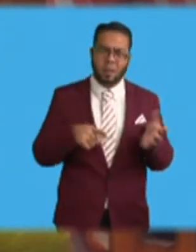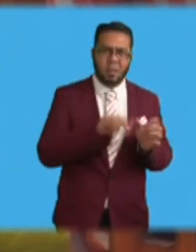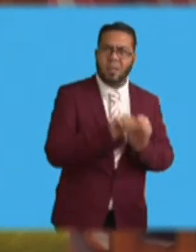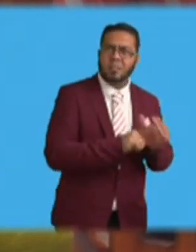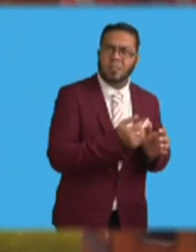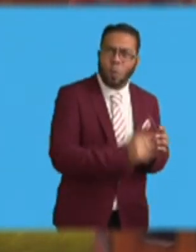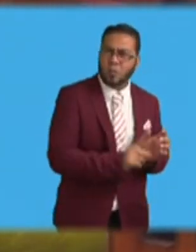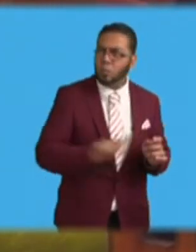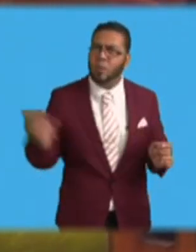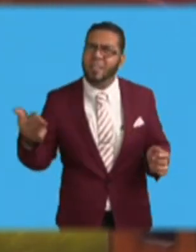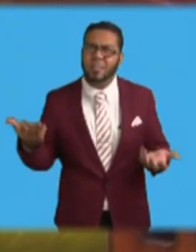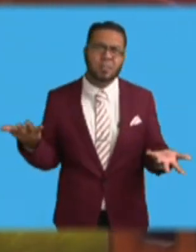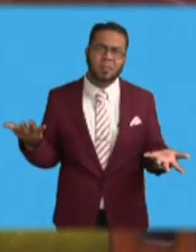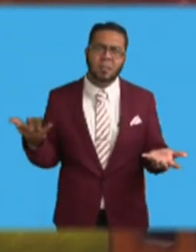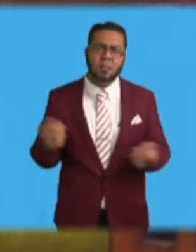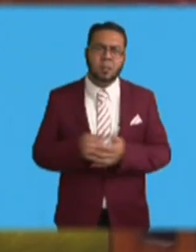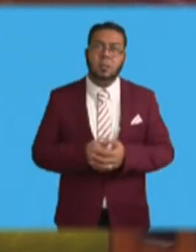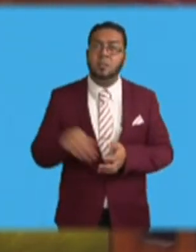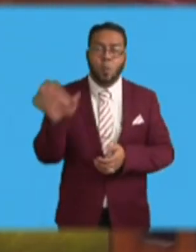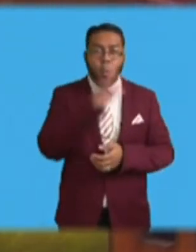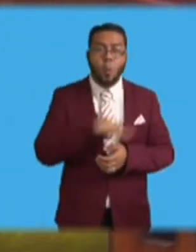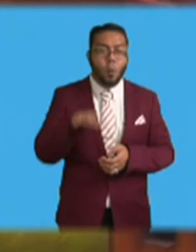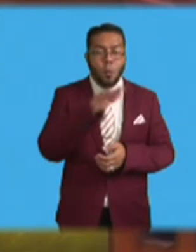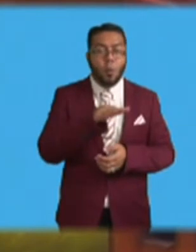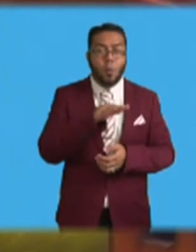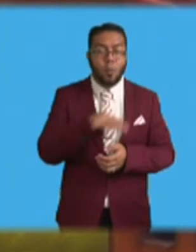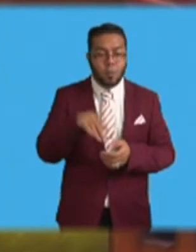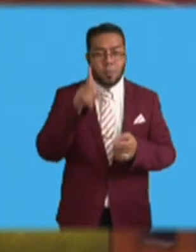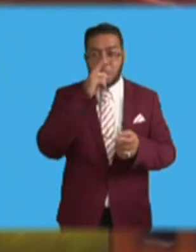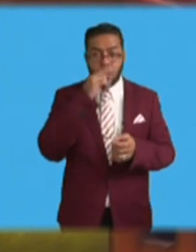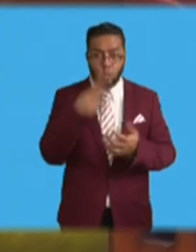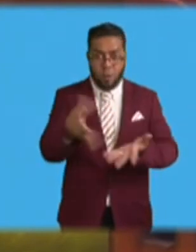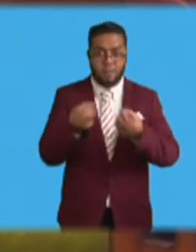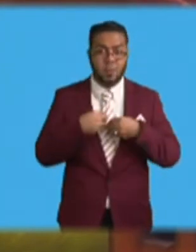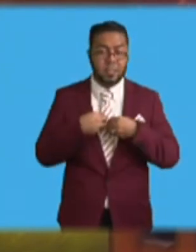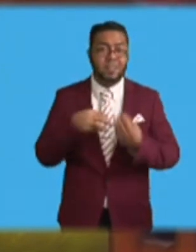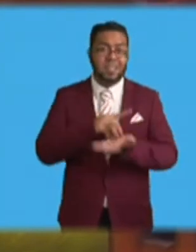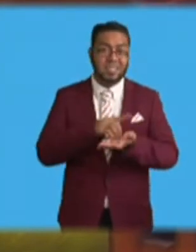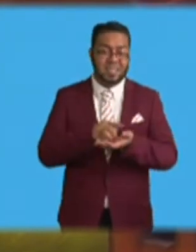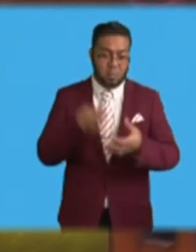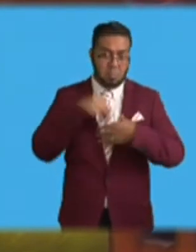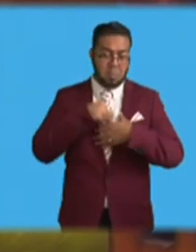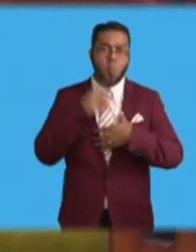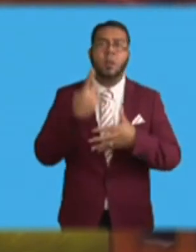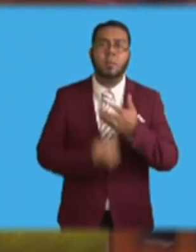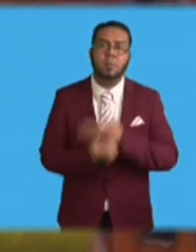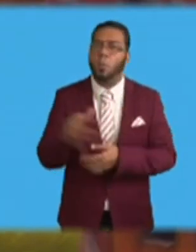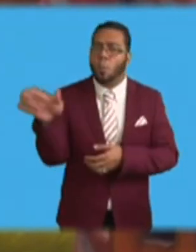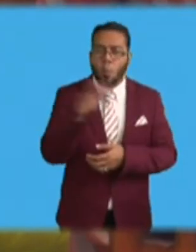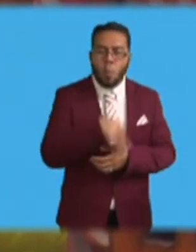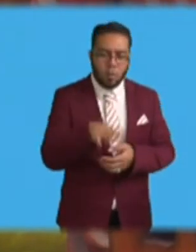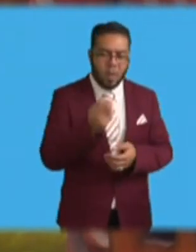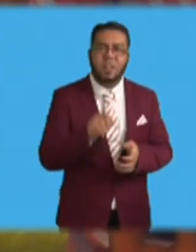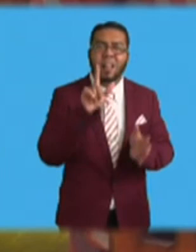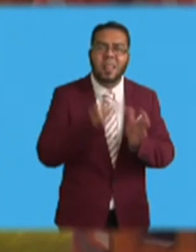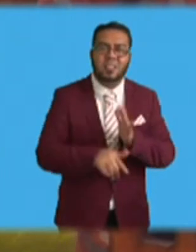Fiji as of March 21st this year, all cases were less than 19 years of age group, with 41% of cases less than 5 years